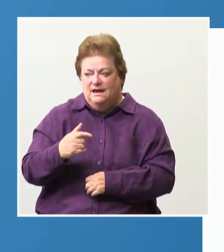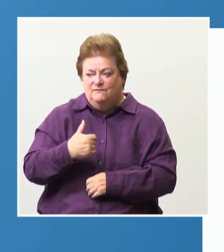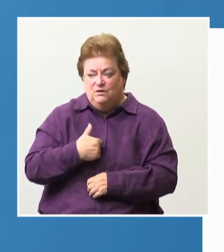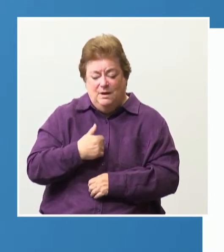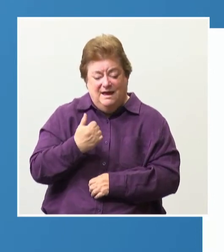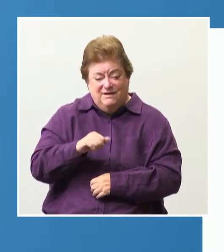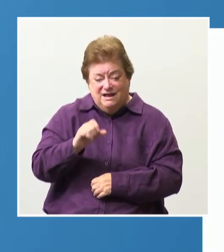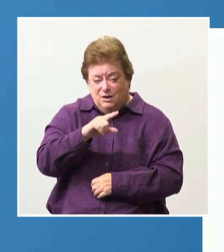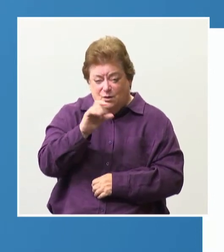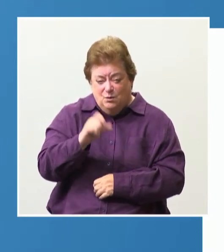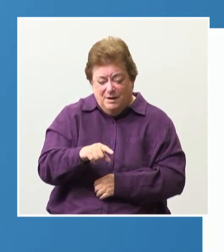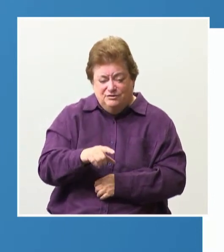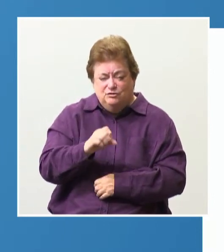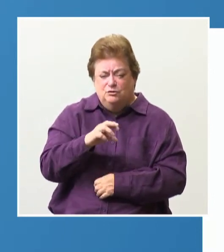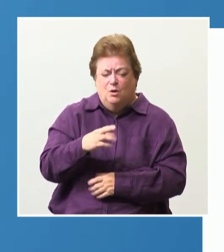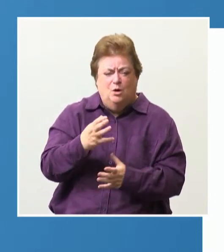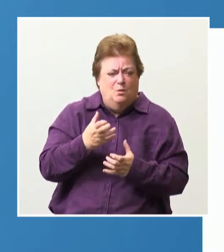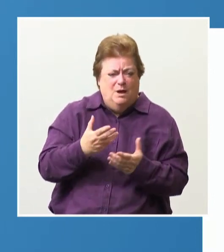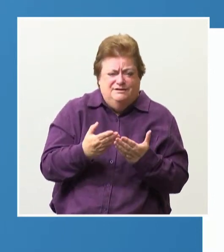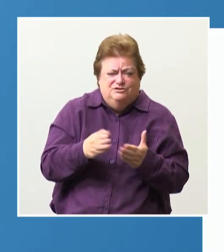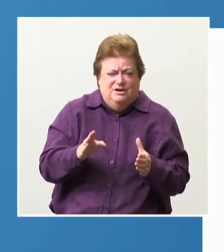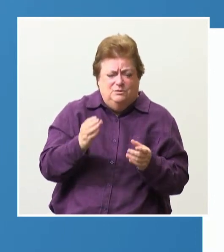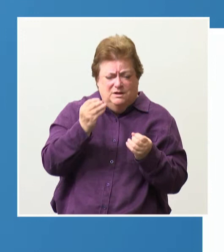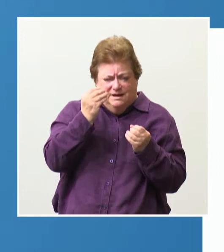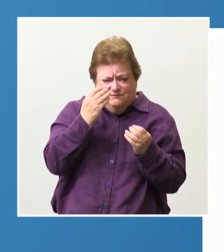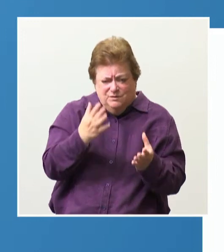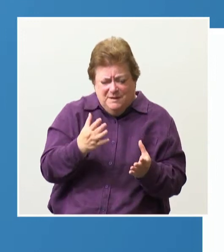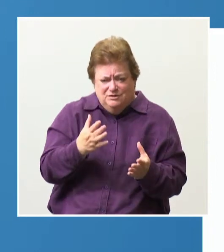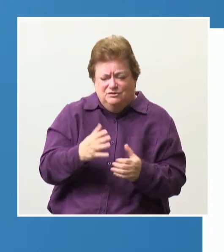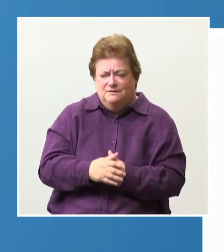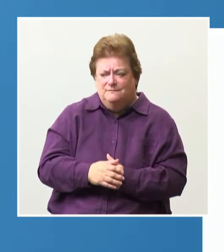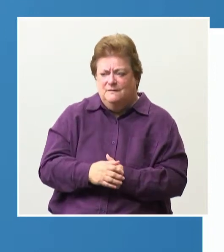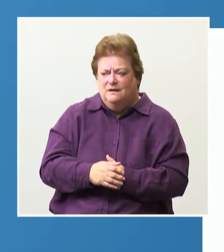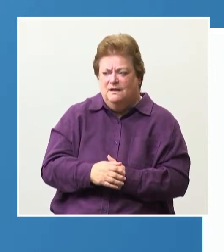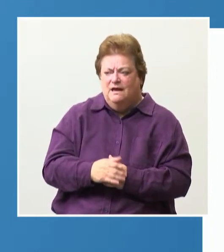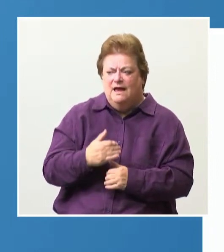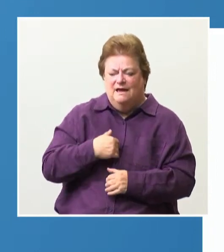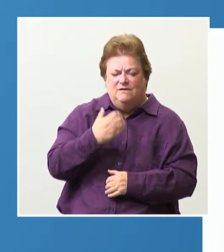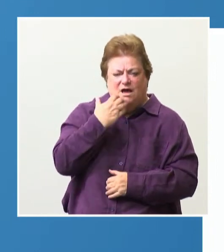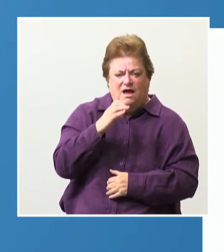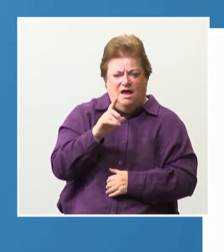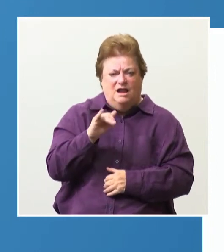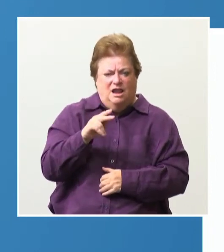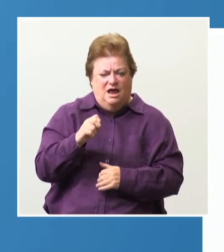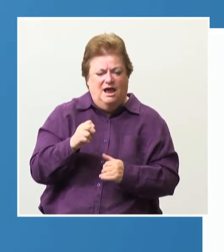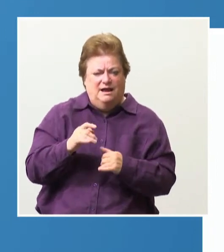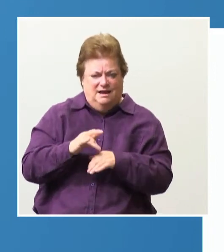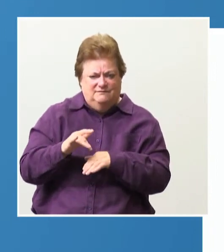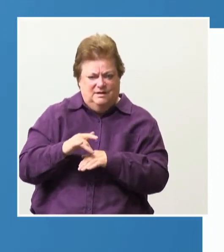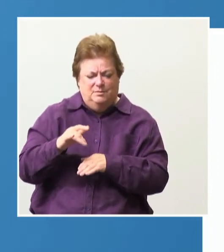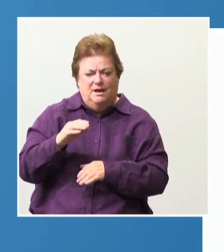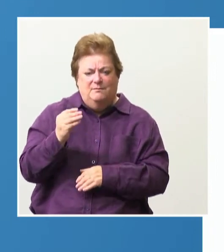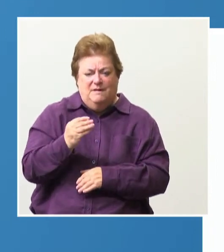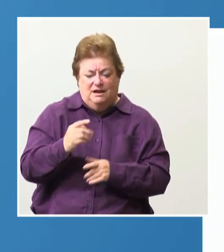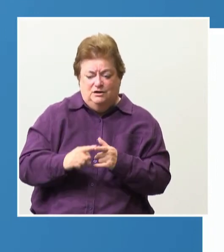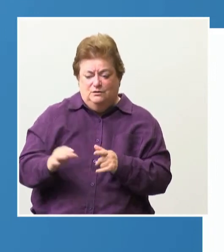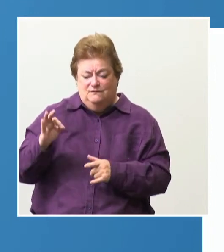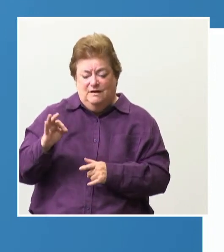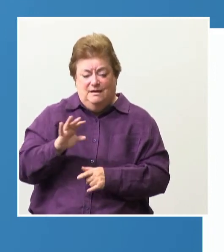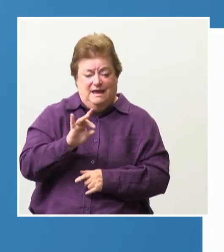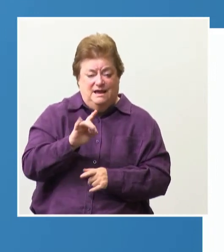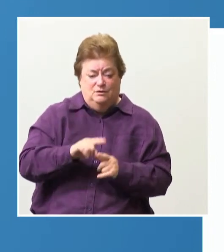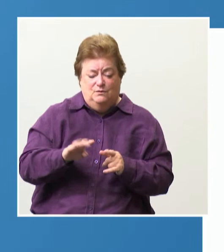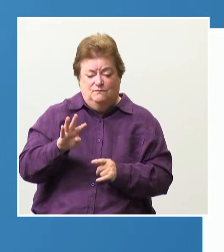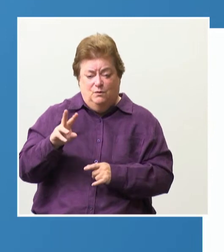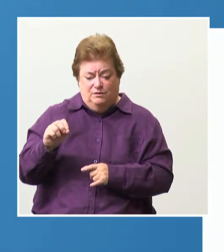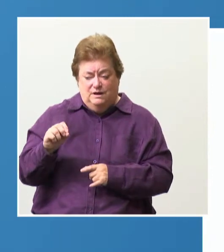COVID-19 questions or are seeking general information and resources, the hotline is available Monday through Friday from 8 to